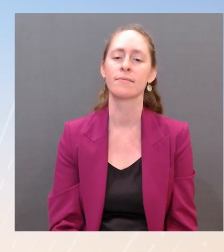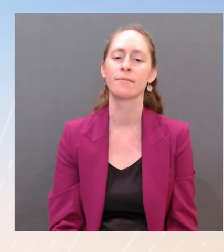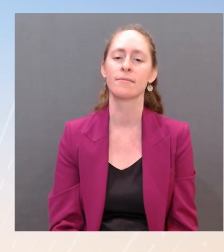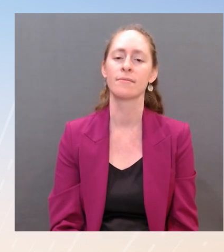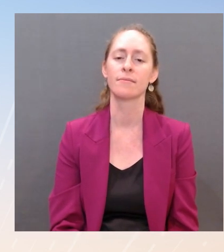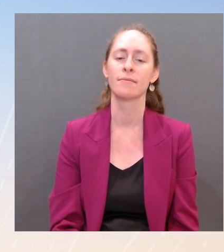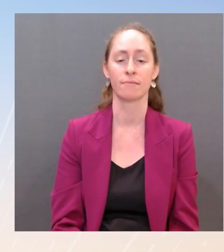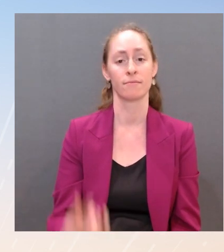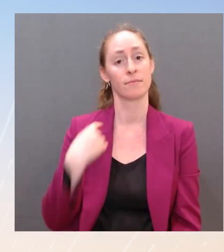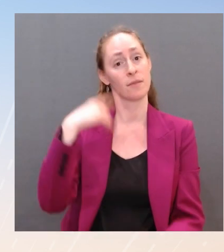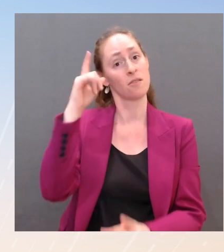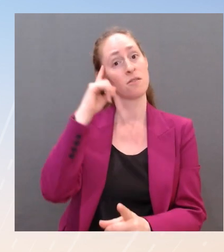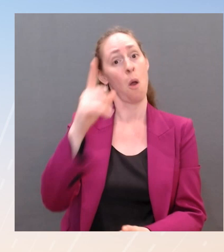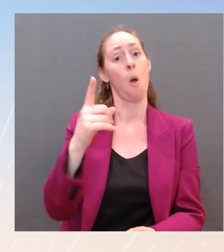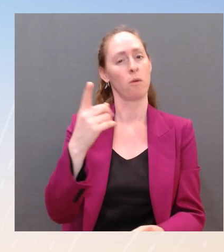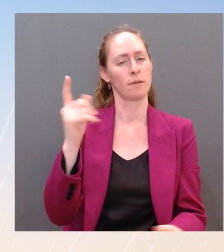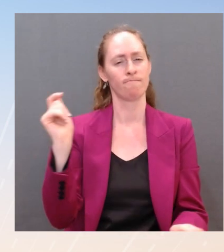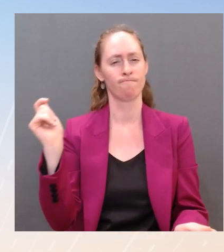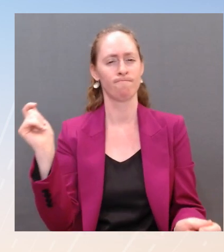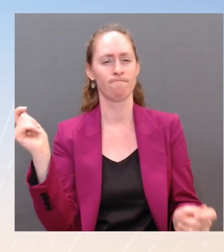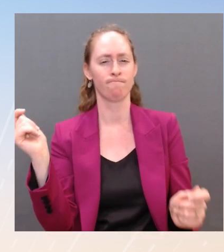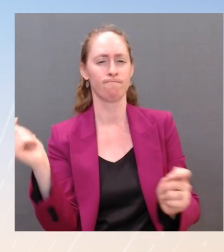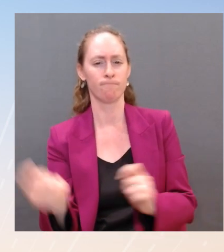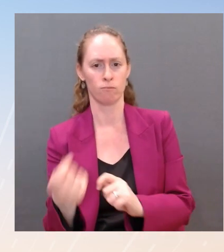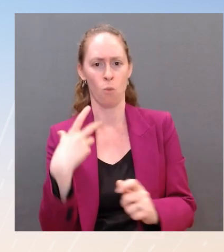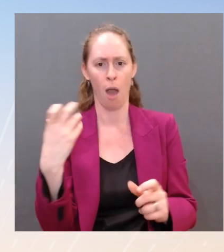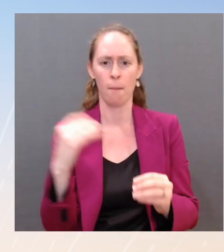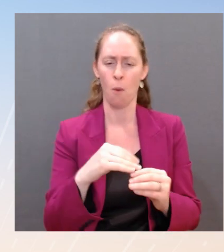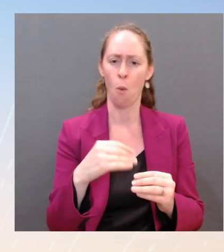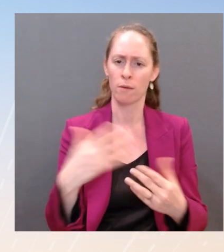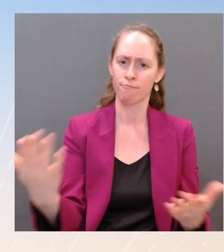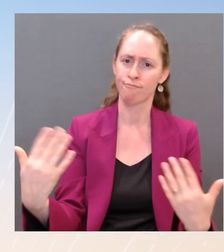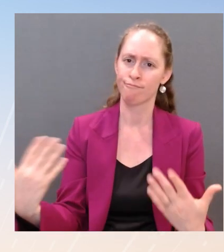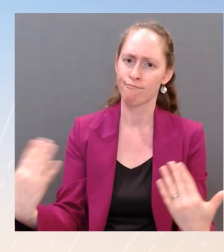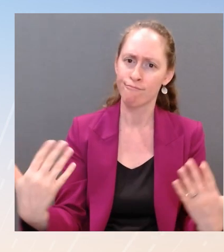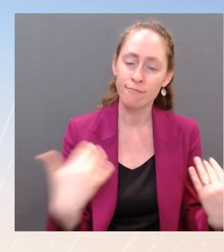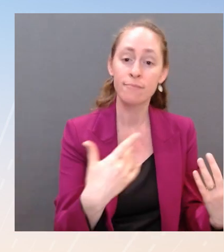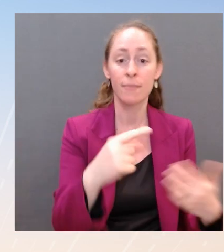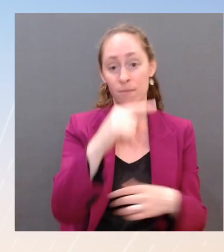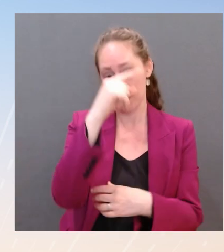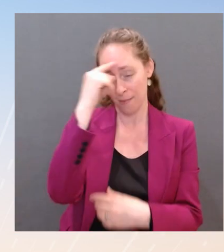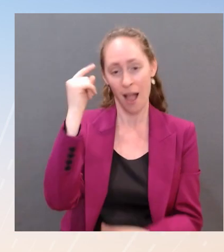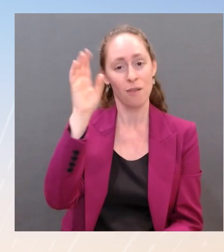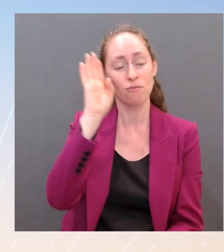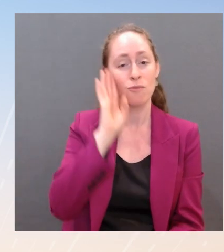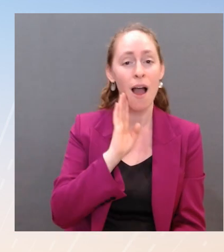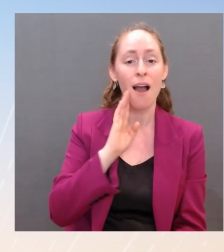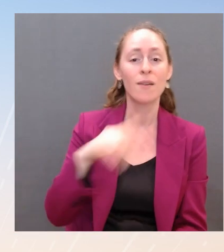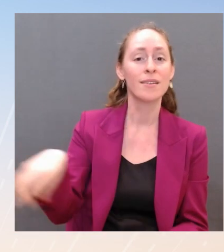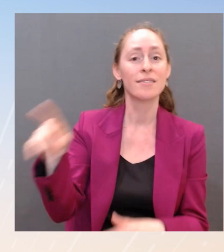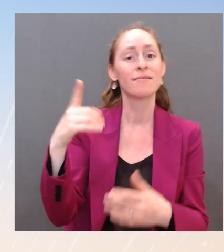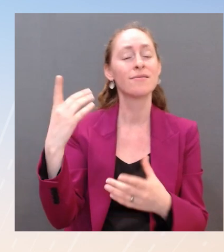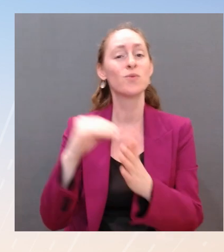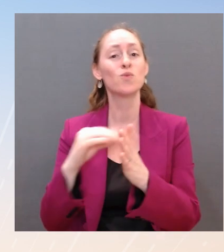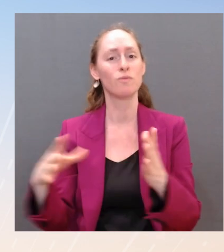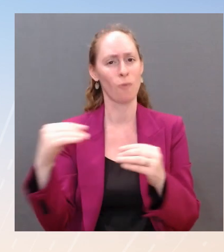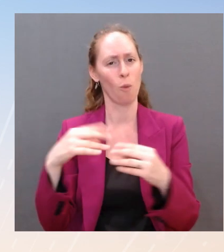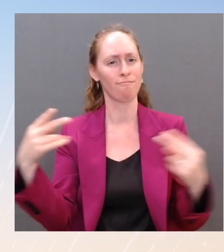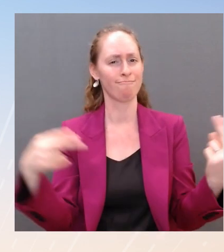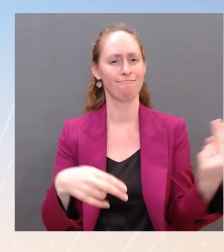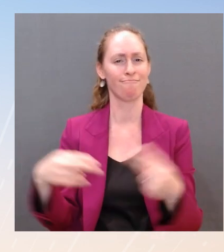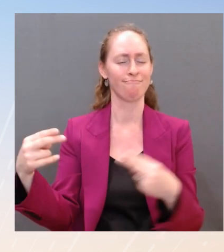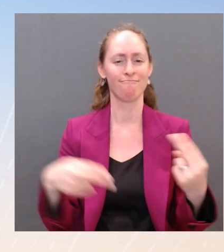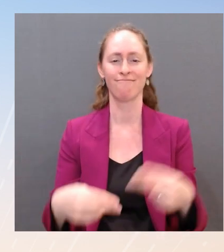intentional for Black and Brown students to speak about their mental health. So we wouldn't just say, this is what self-care is. We'd say, let's talk about intergenerational trauma and